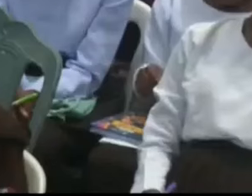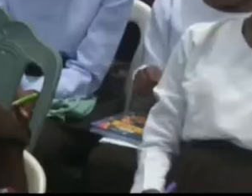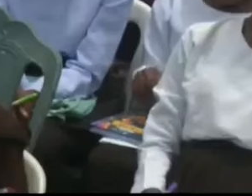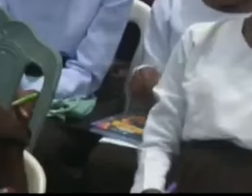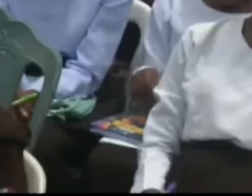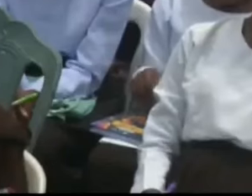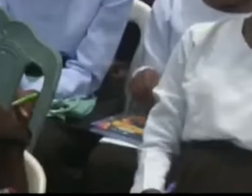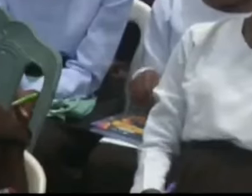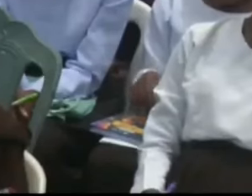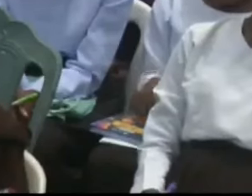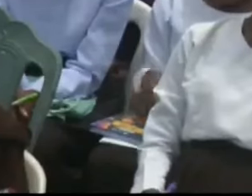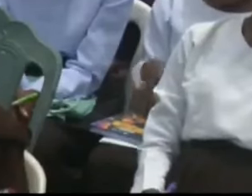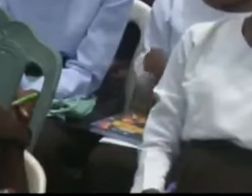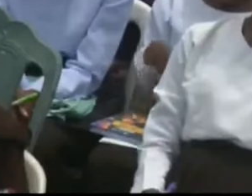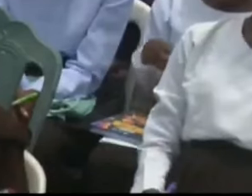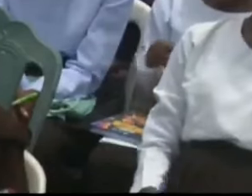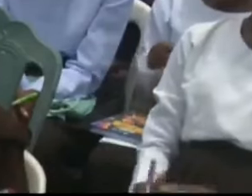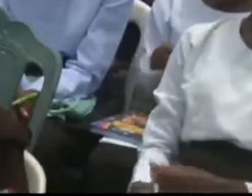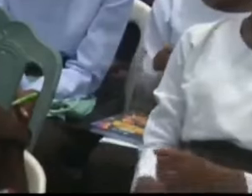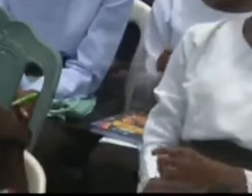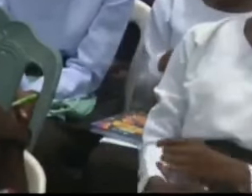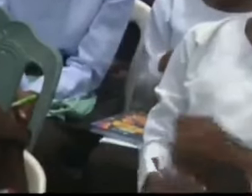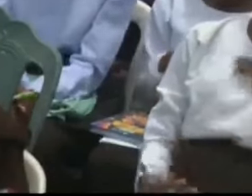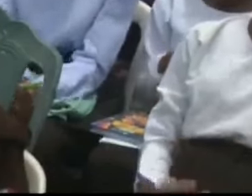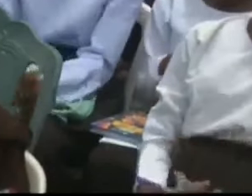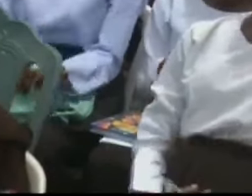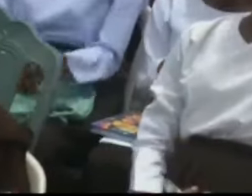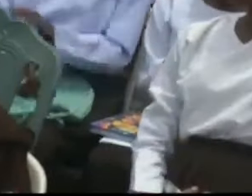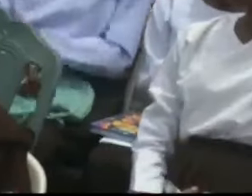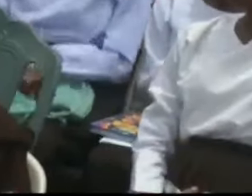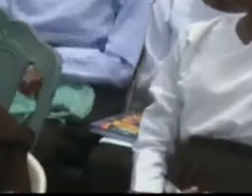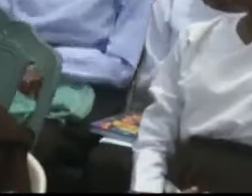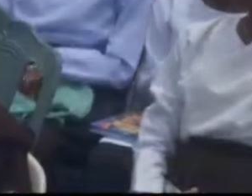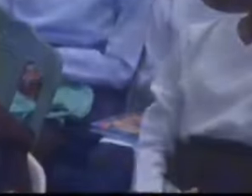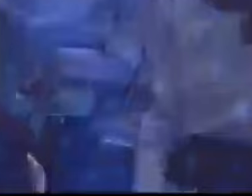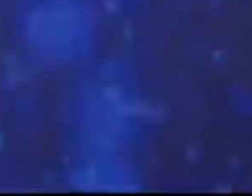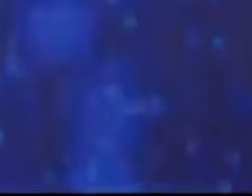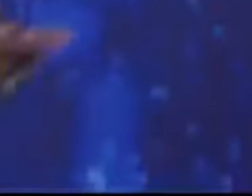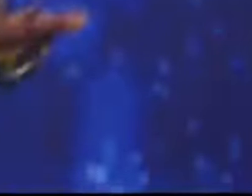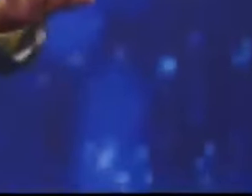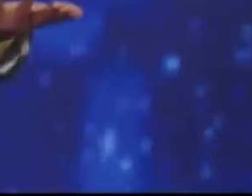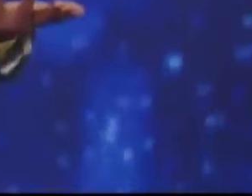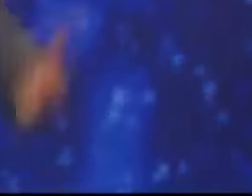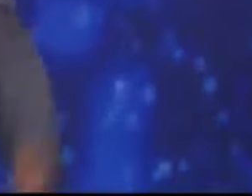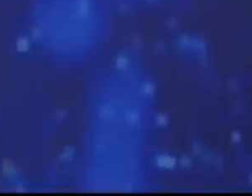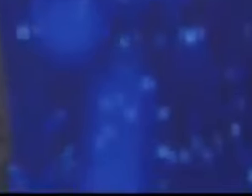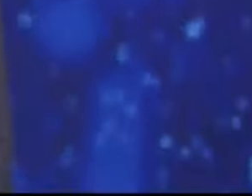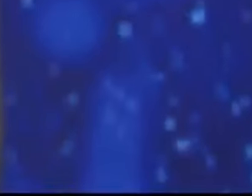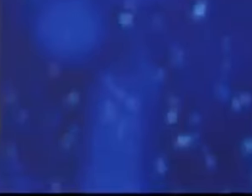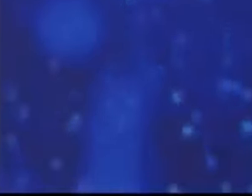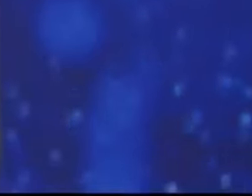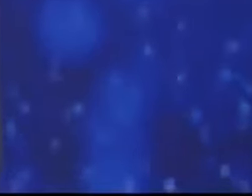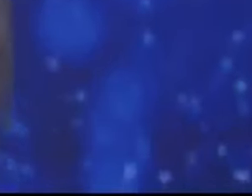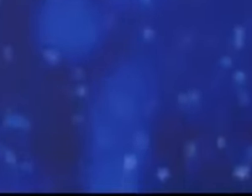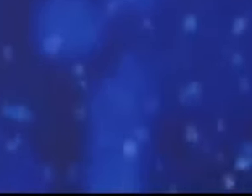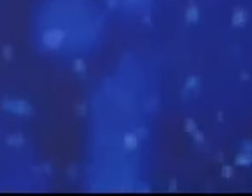up? Look at verse 15. In verse 15, it says, now, if ye be ready,